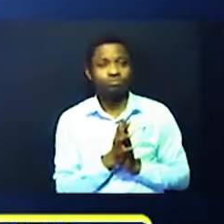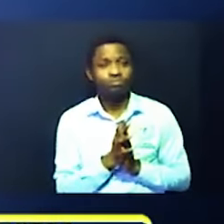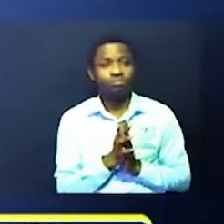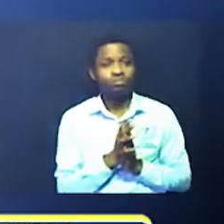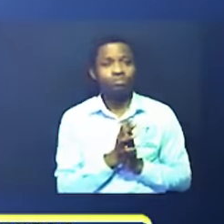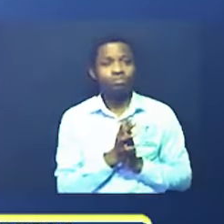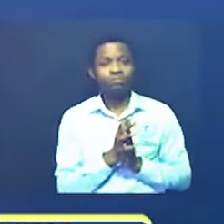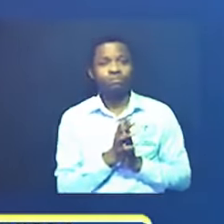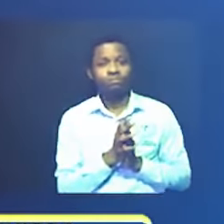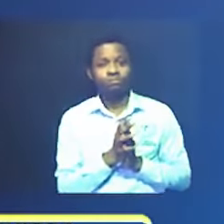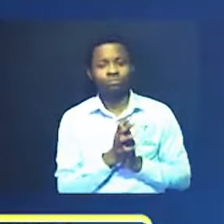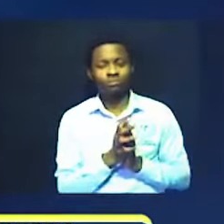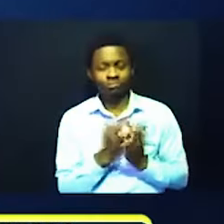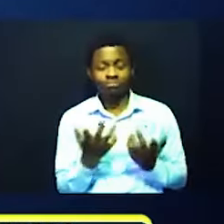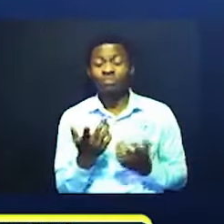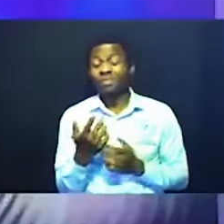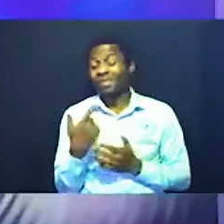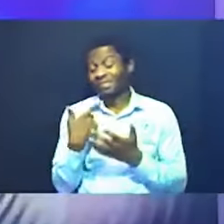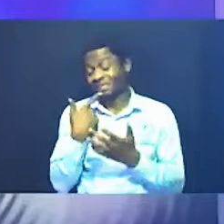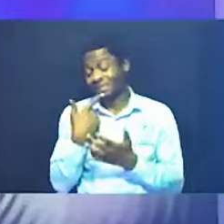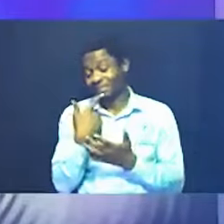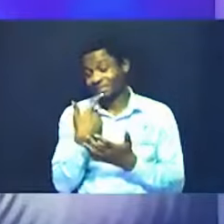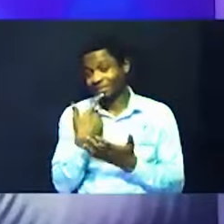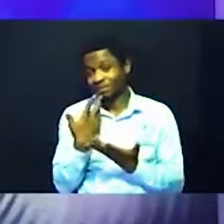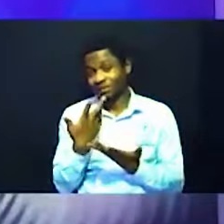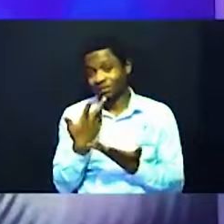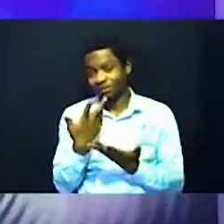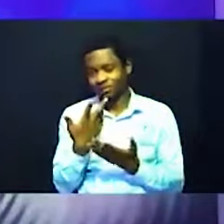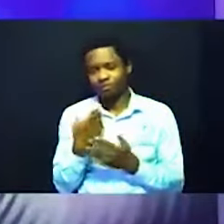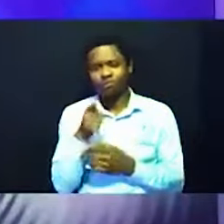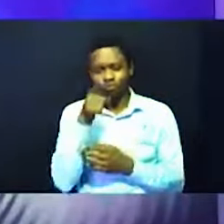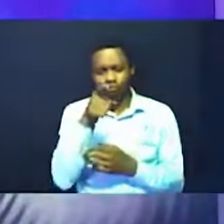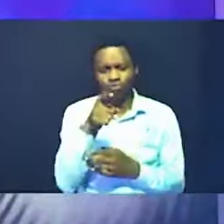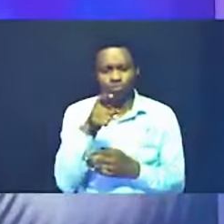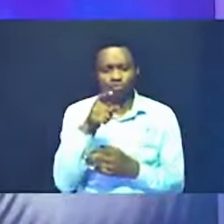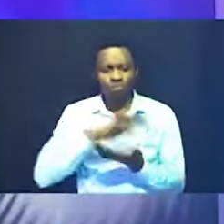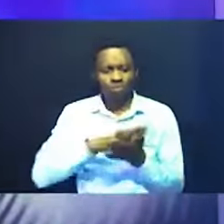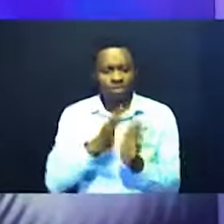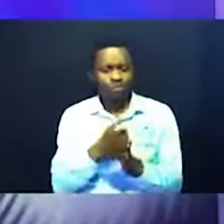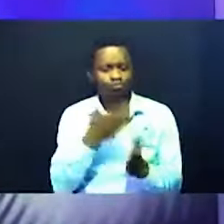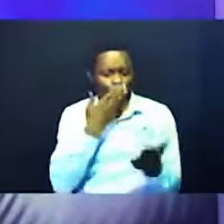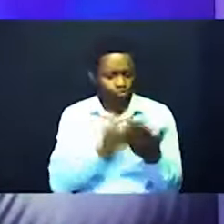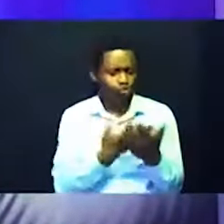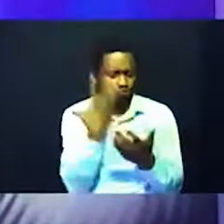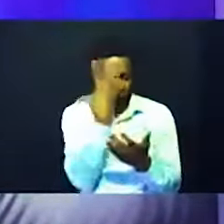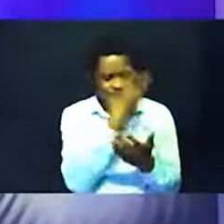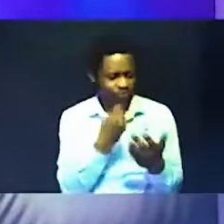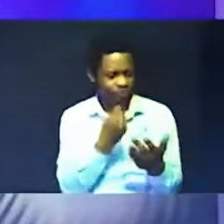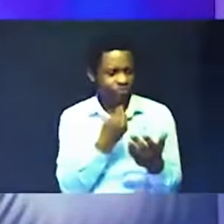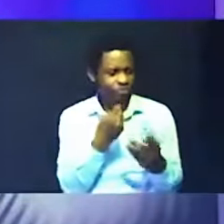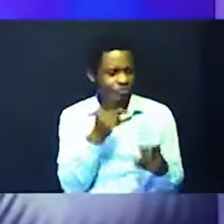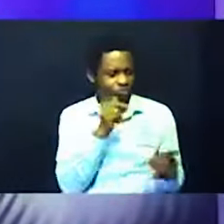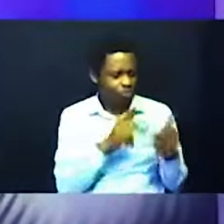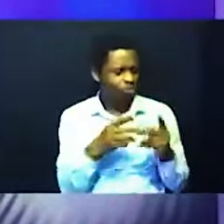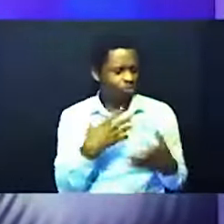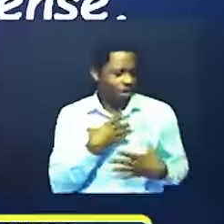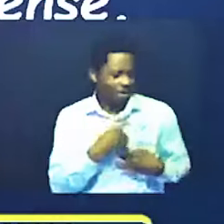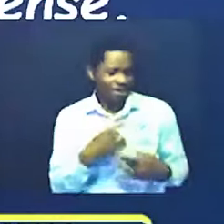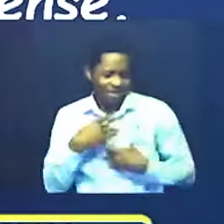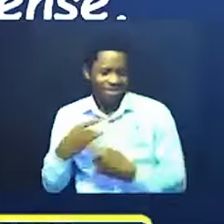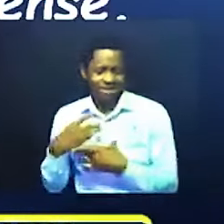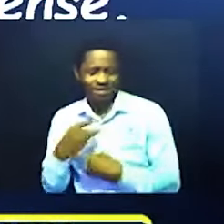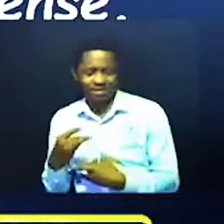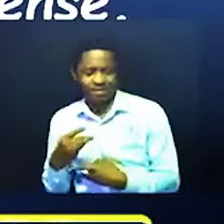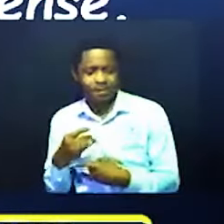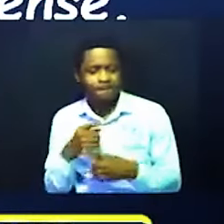propriety but I want to say that be attractive and Winsome it is